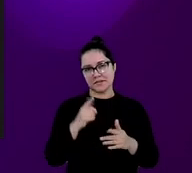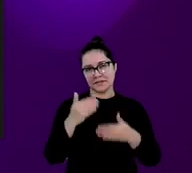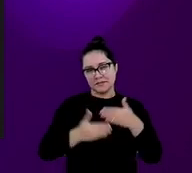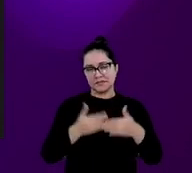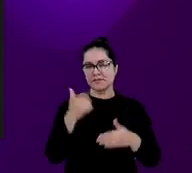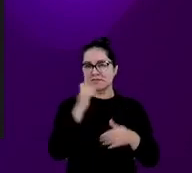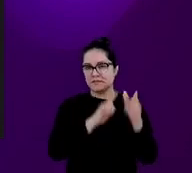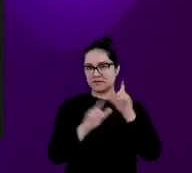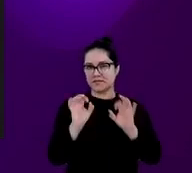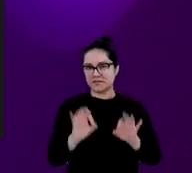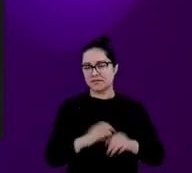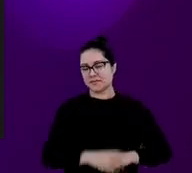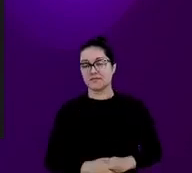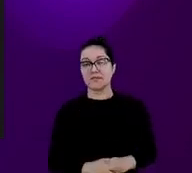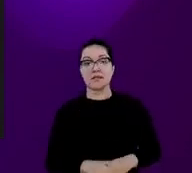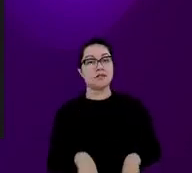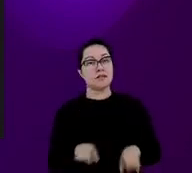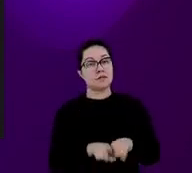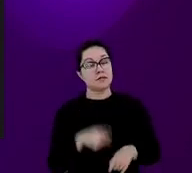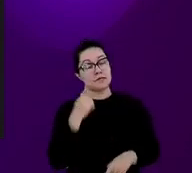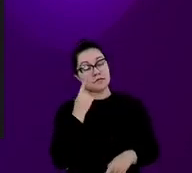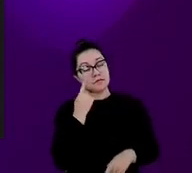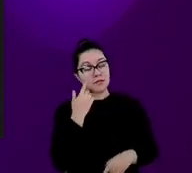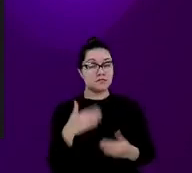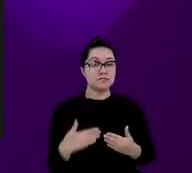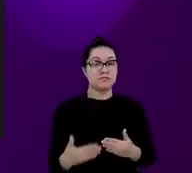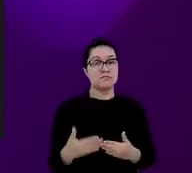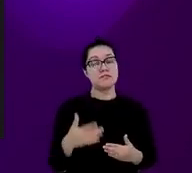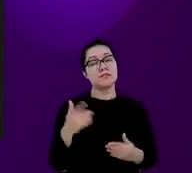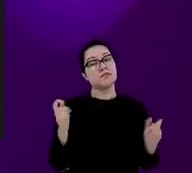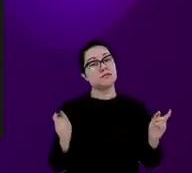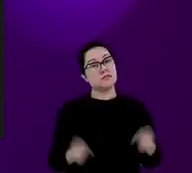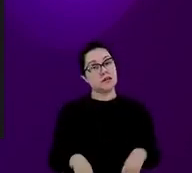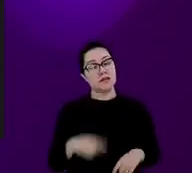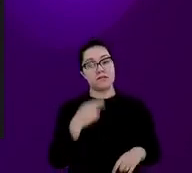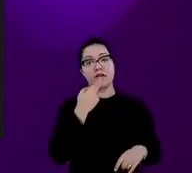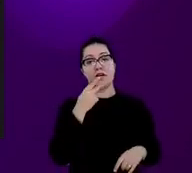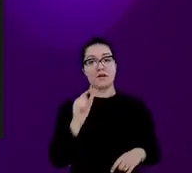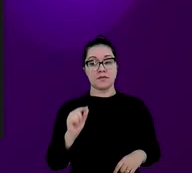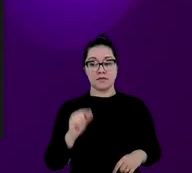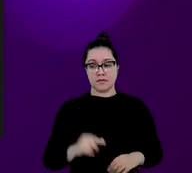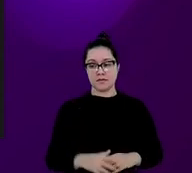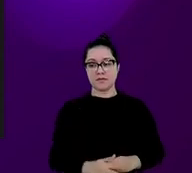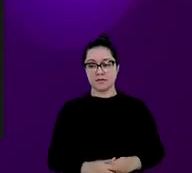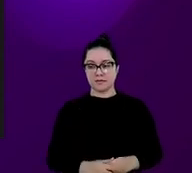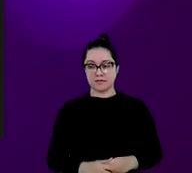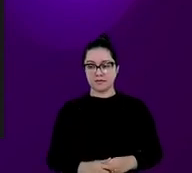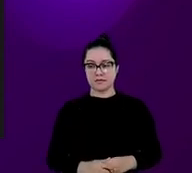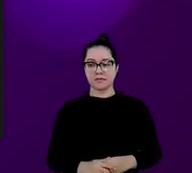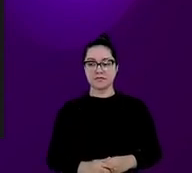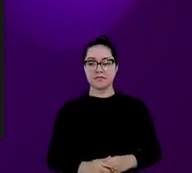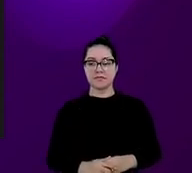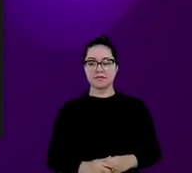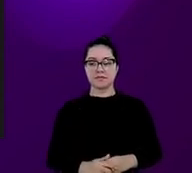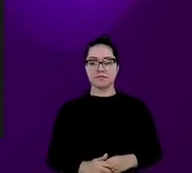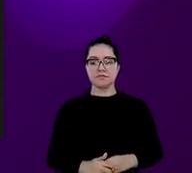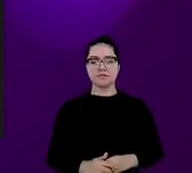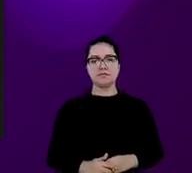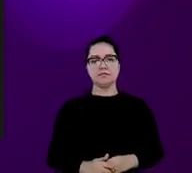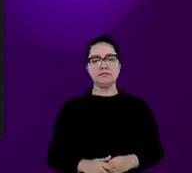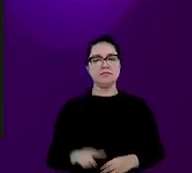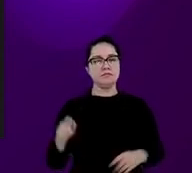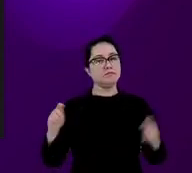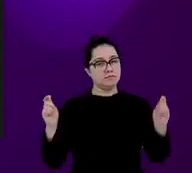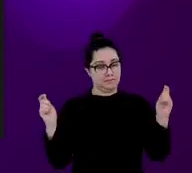say we will be able to say to find some type of regeneration like that.